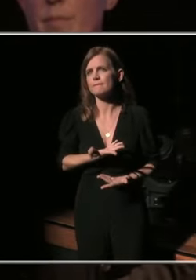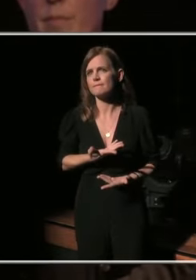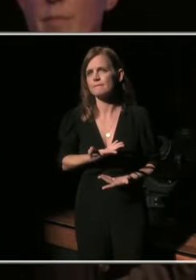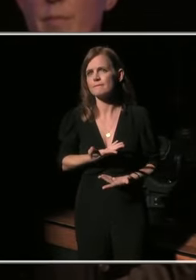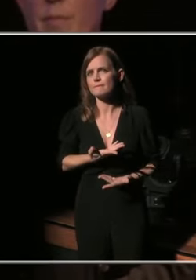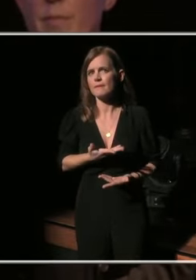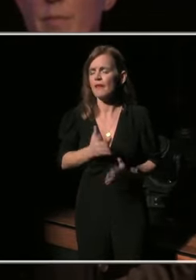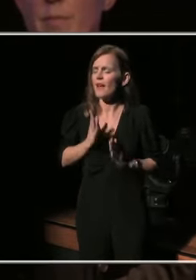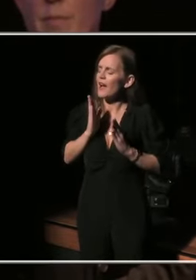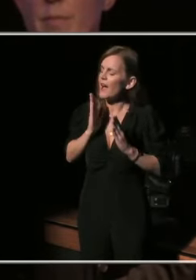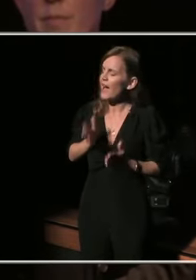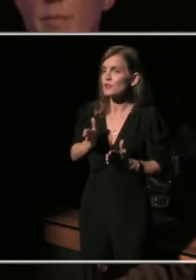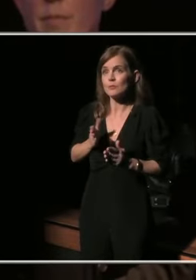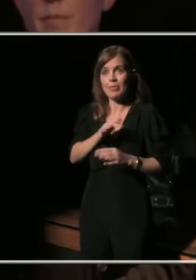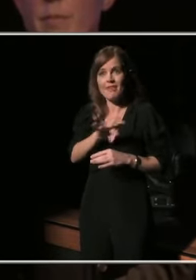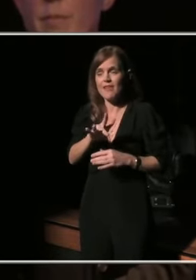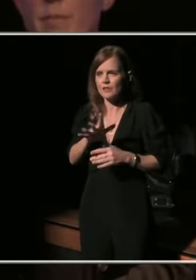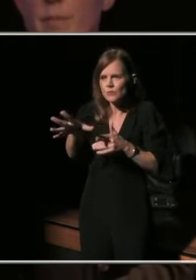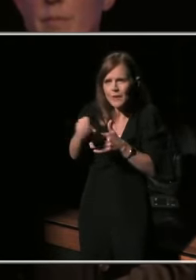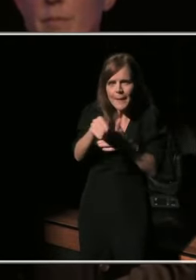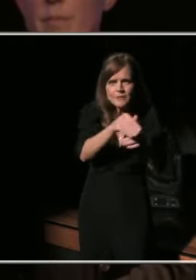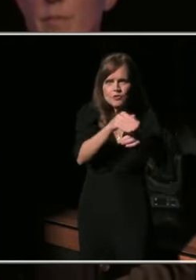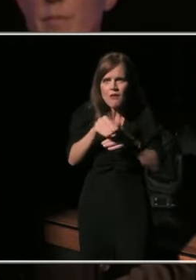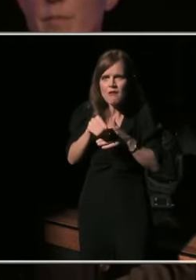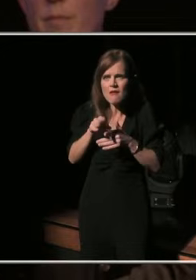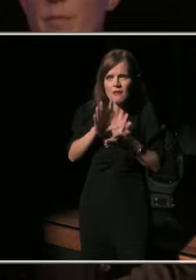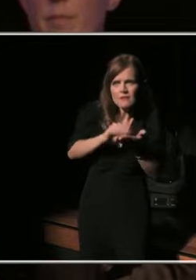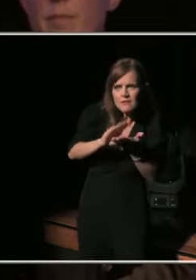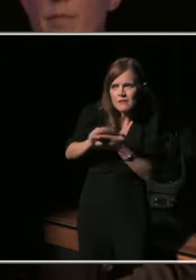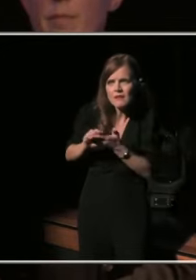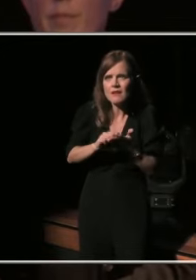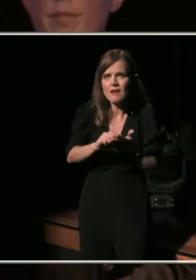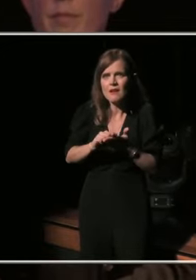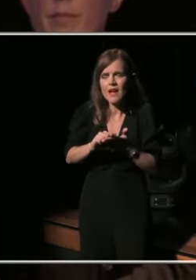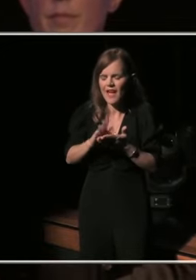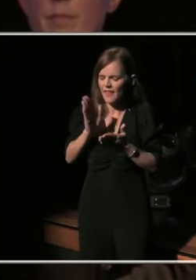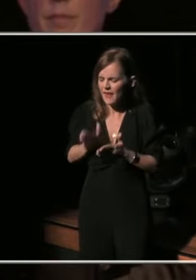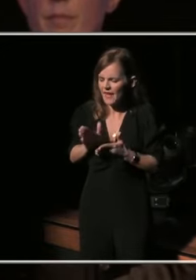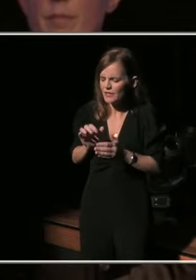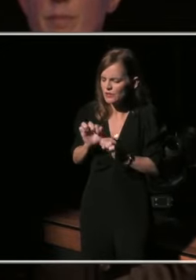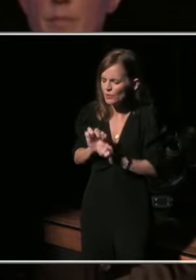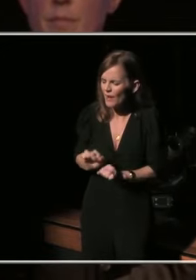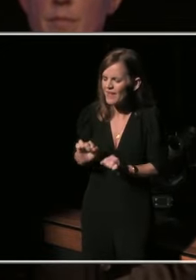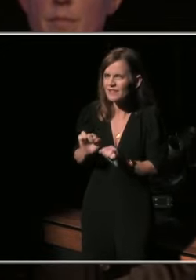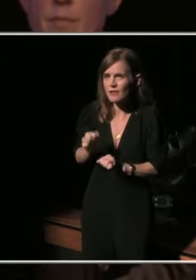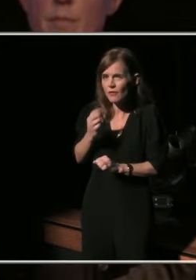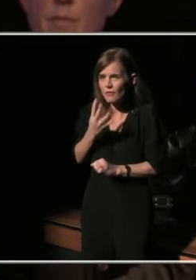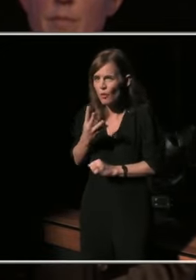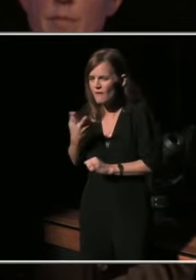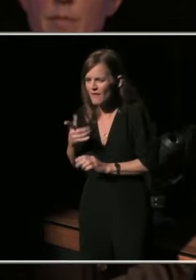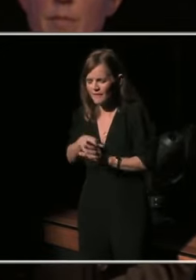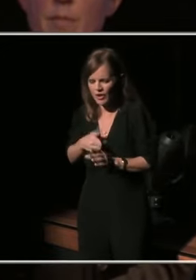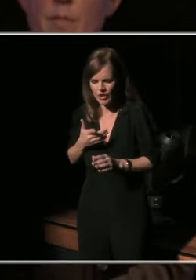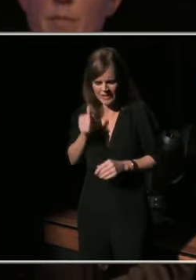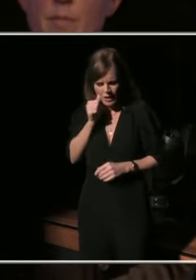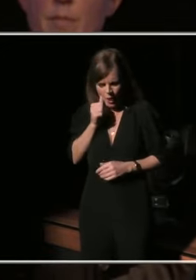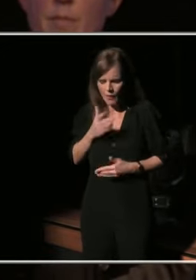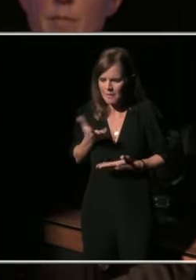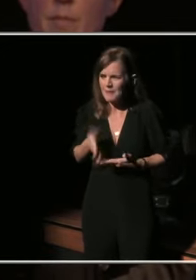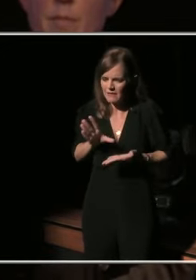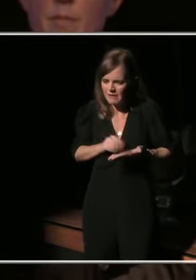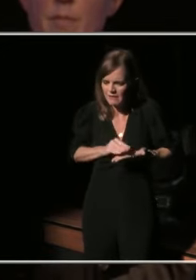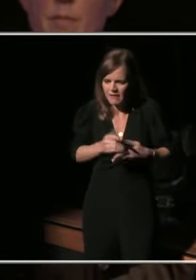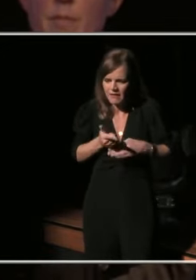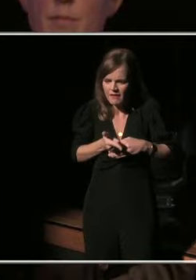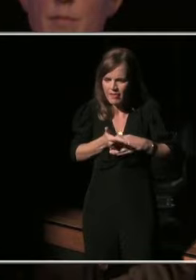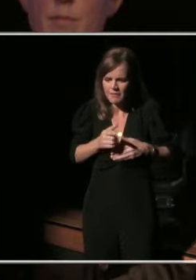And I just happened to be there to capture that. And then I had to sit on that for 4 or 5 years, that footage that I had, footage, for example,